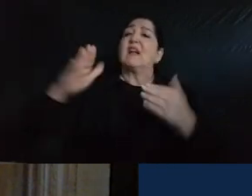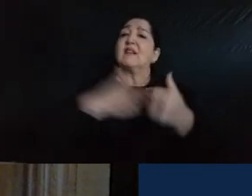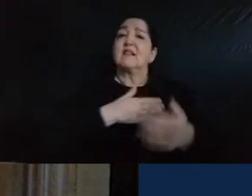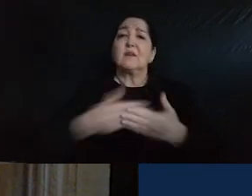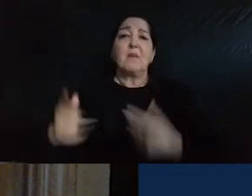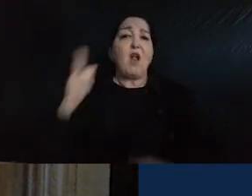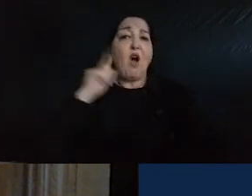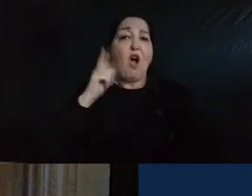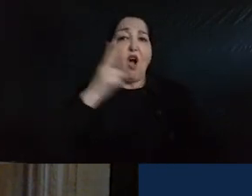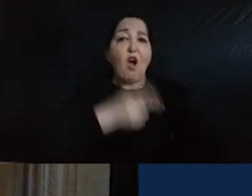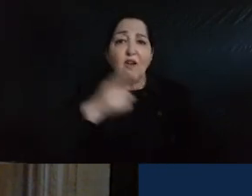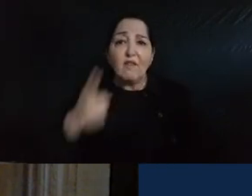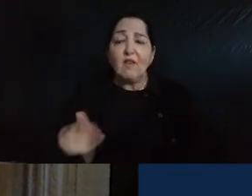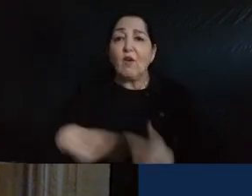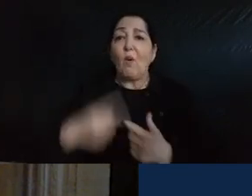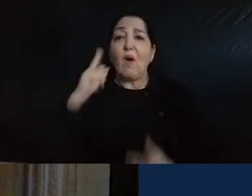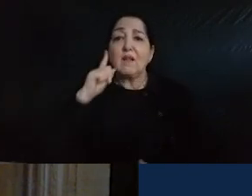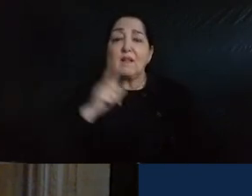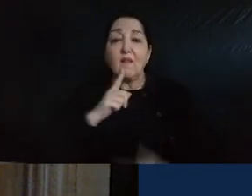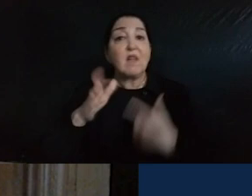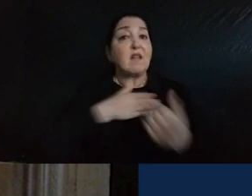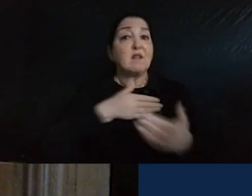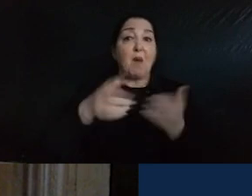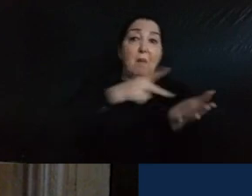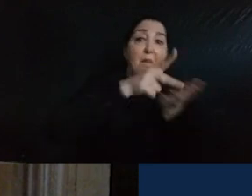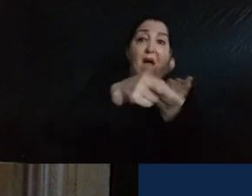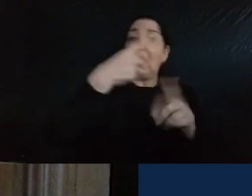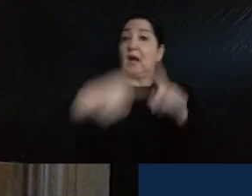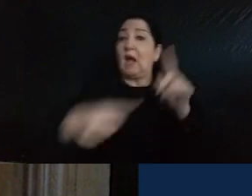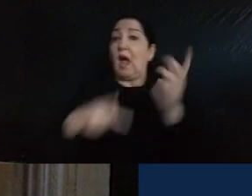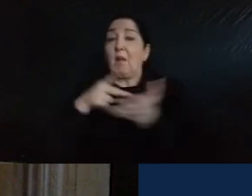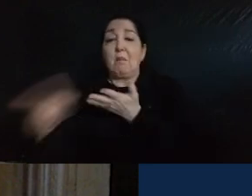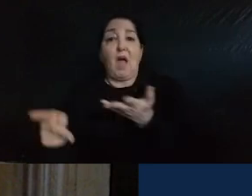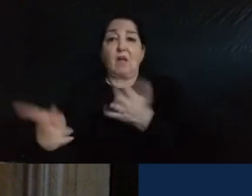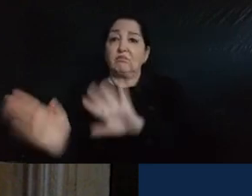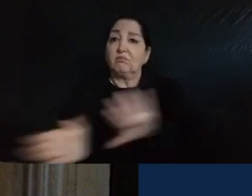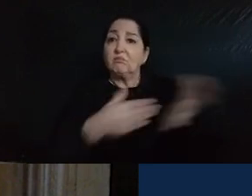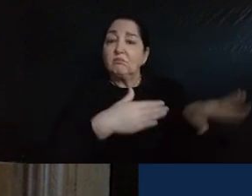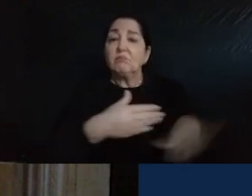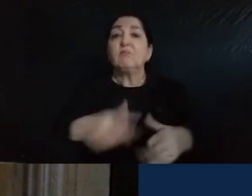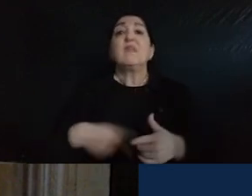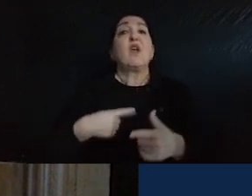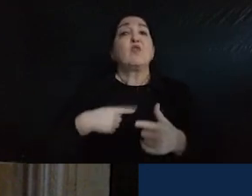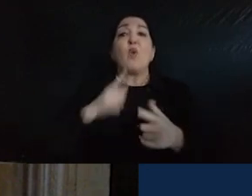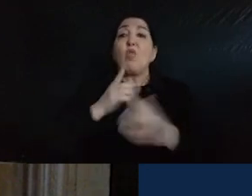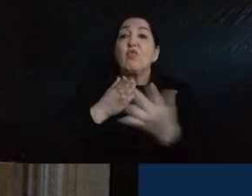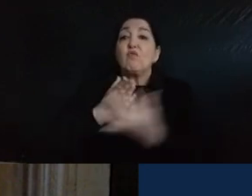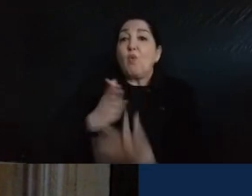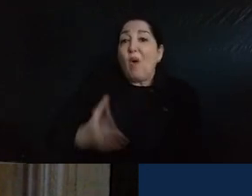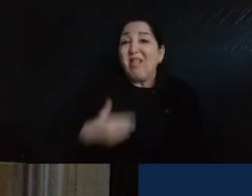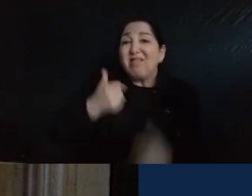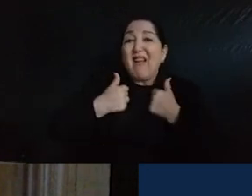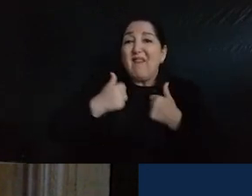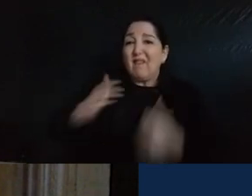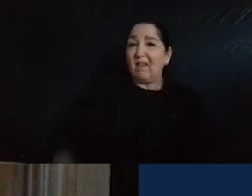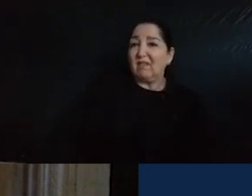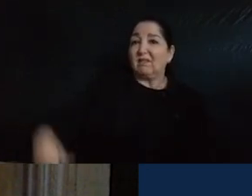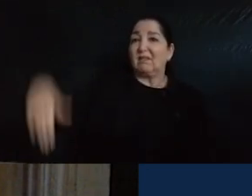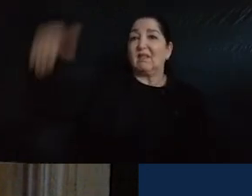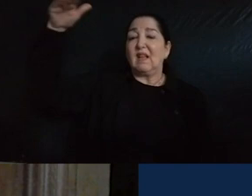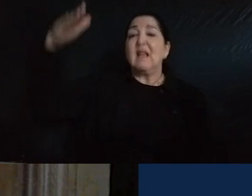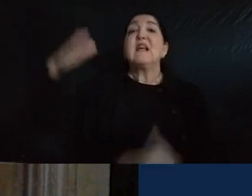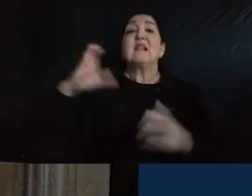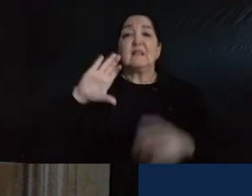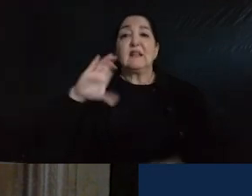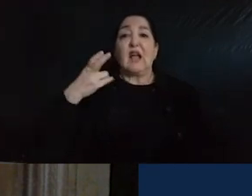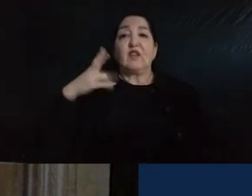all ages who are hard of hearing and deaf, regardless of their background or financial circumstances. Across the